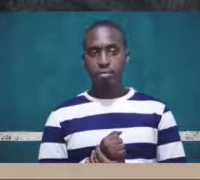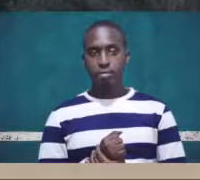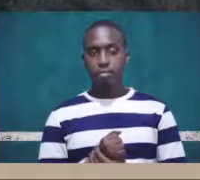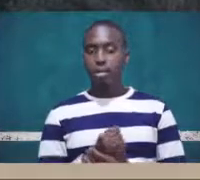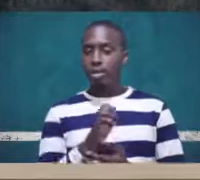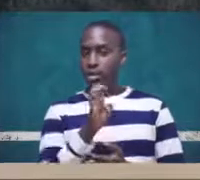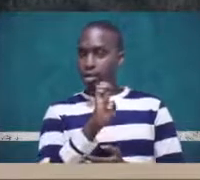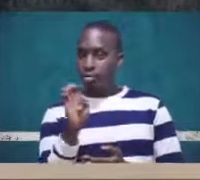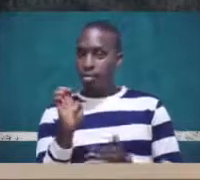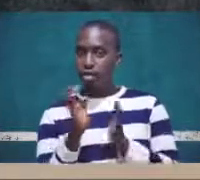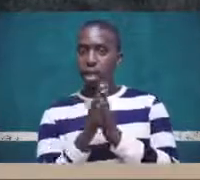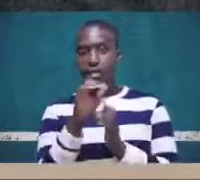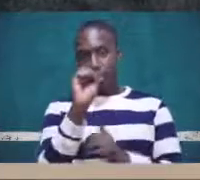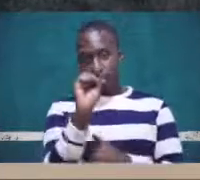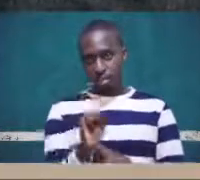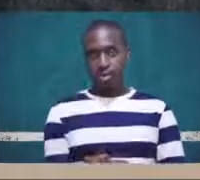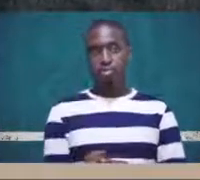and